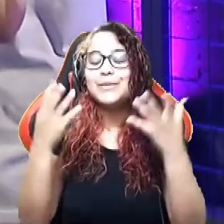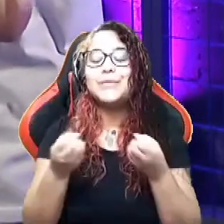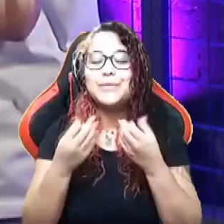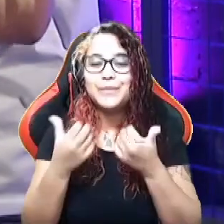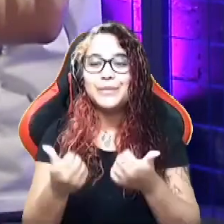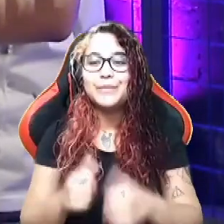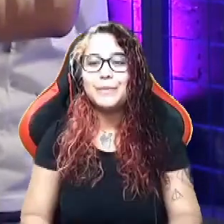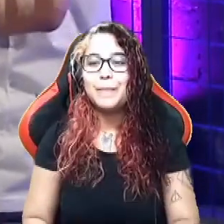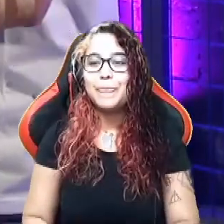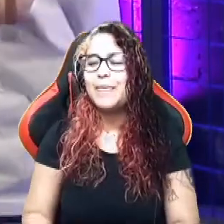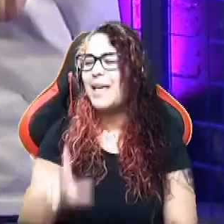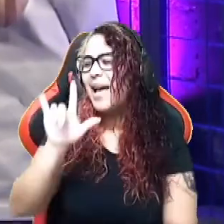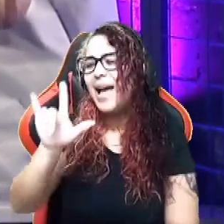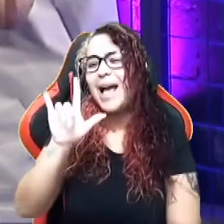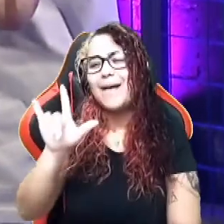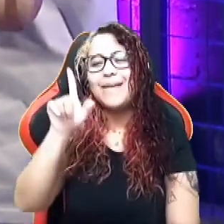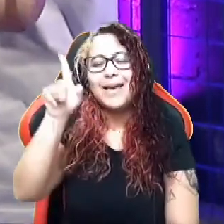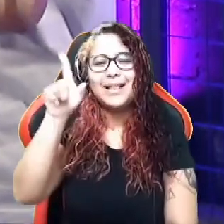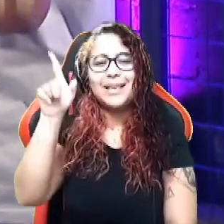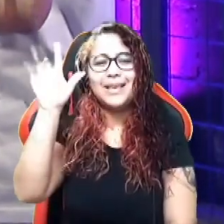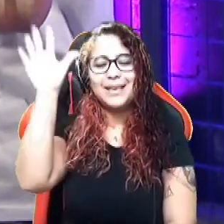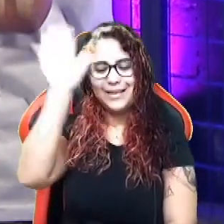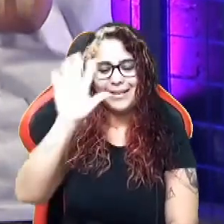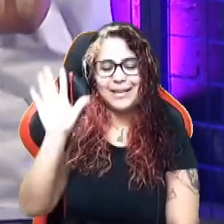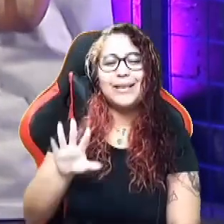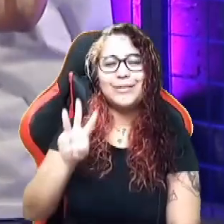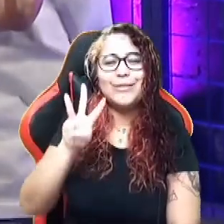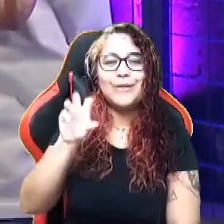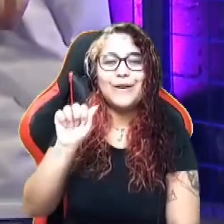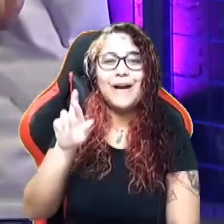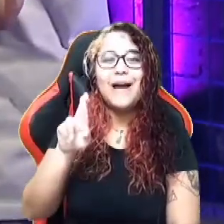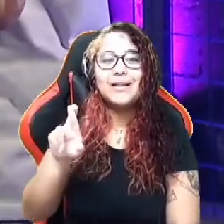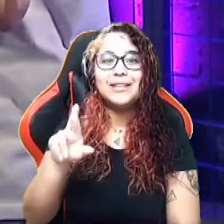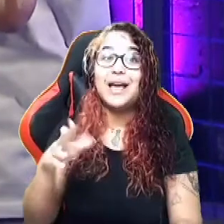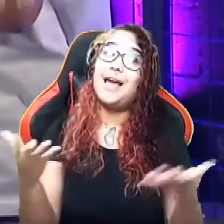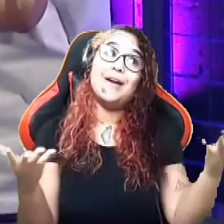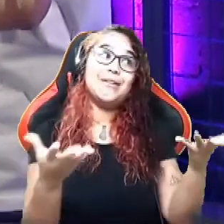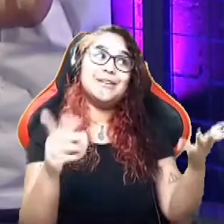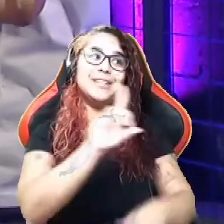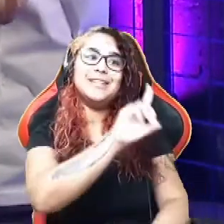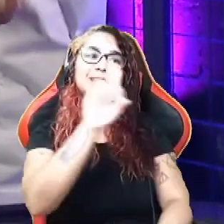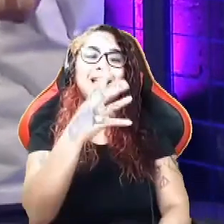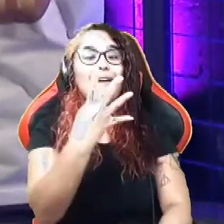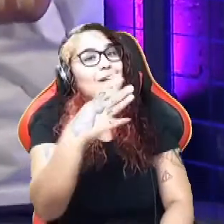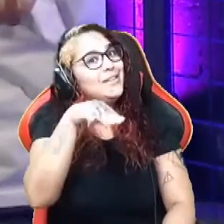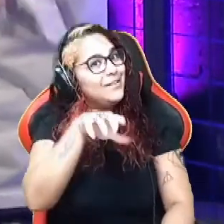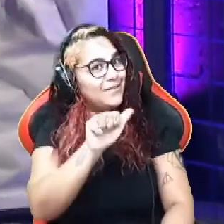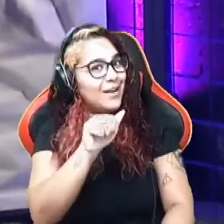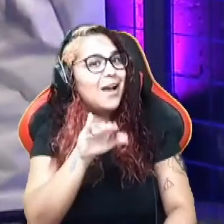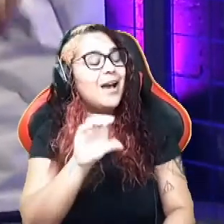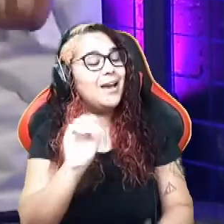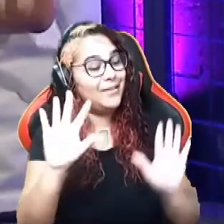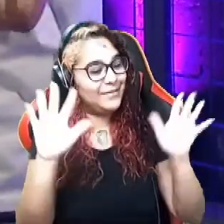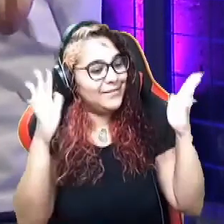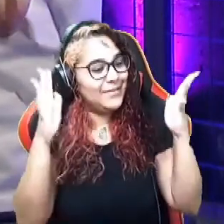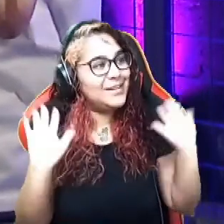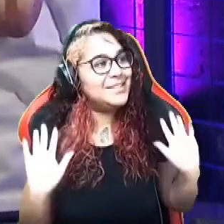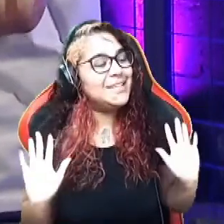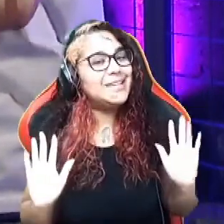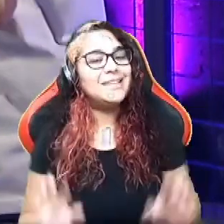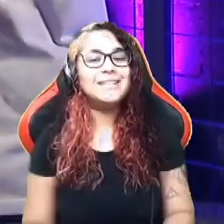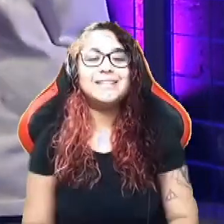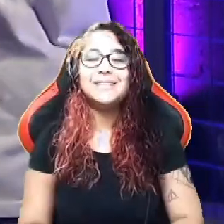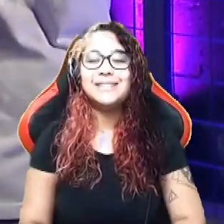you. And I see a Star Wars flag in the background, huh? Yes, it's the 4th of May, so May